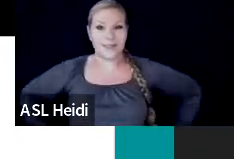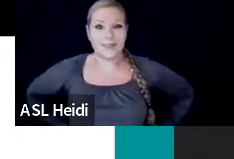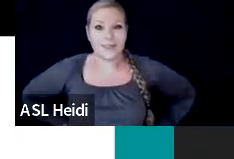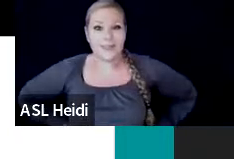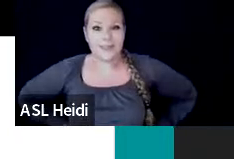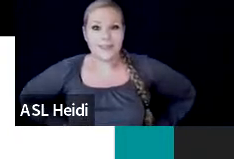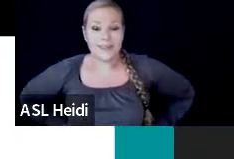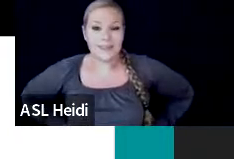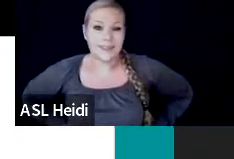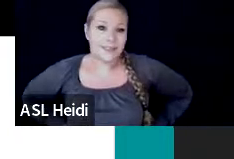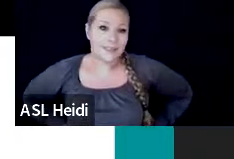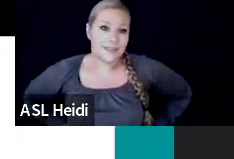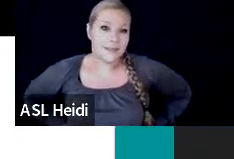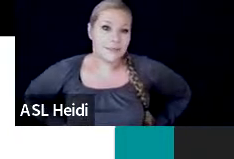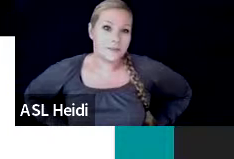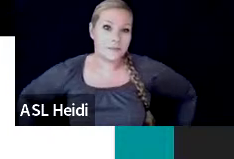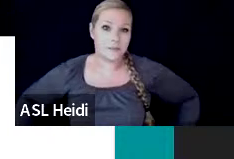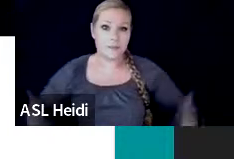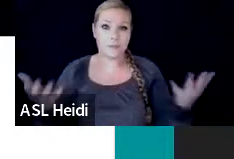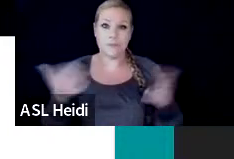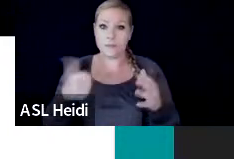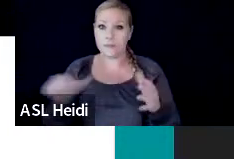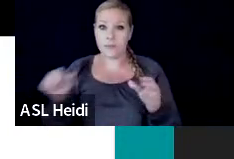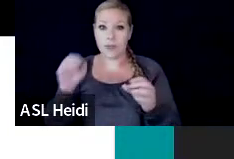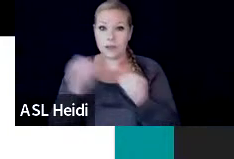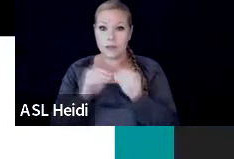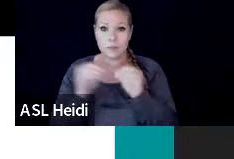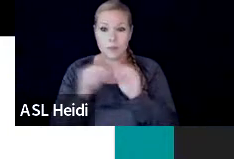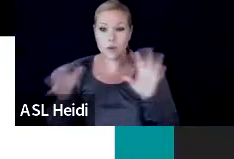Questions, comments from folks?